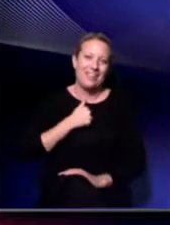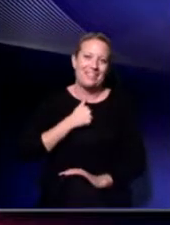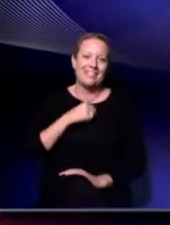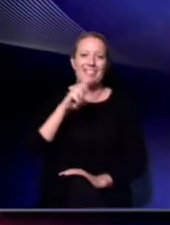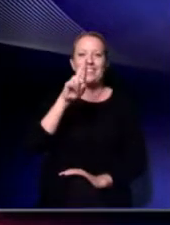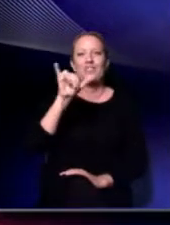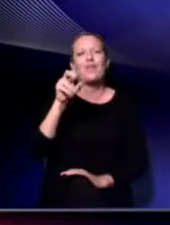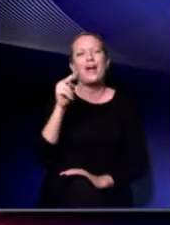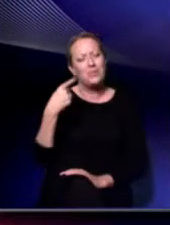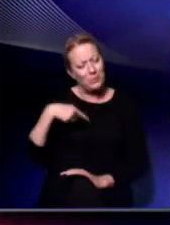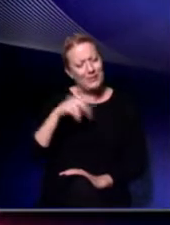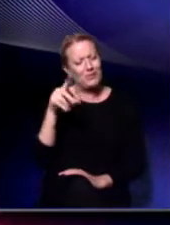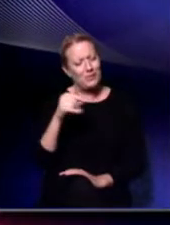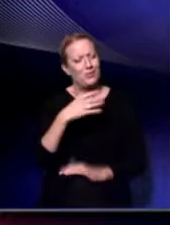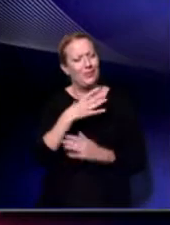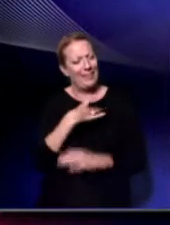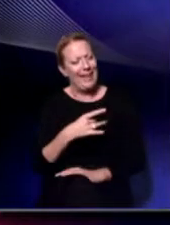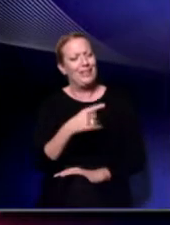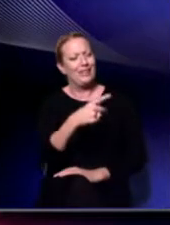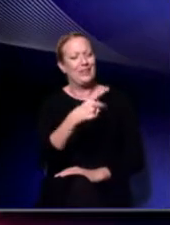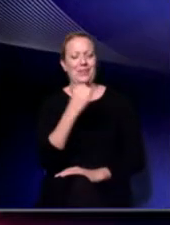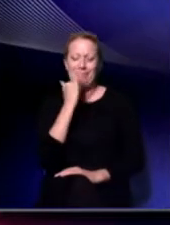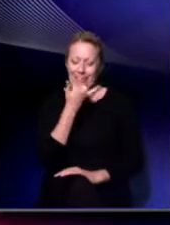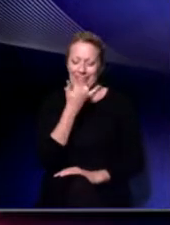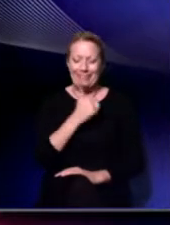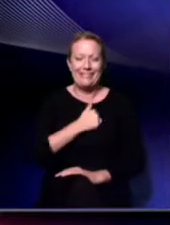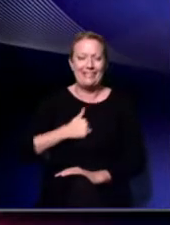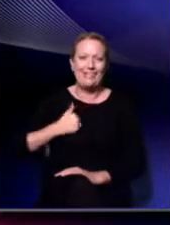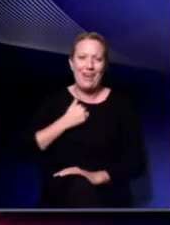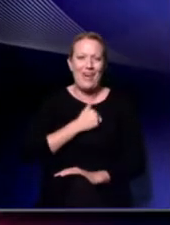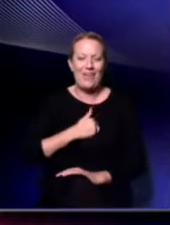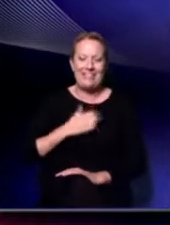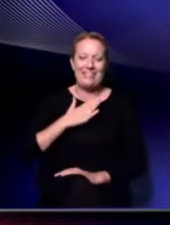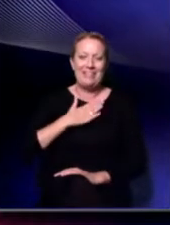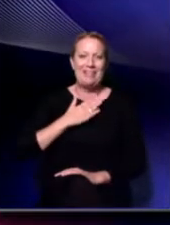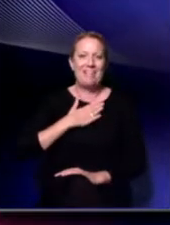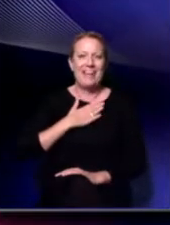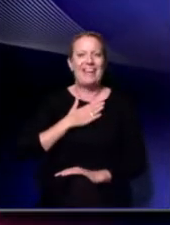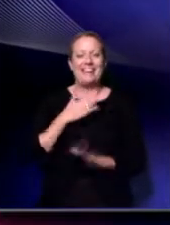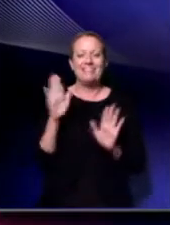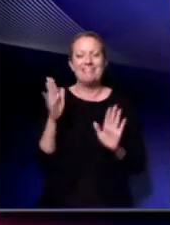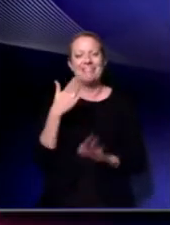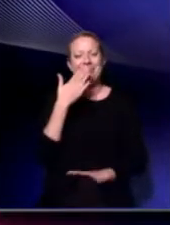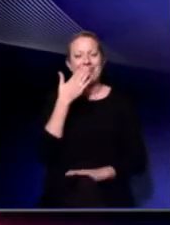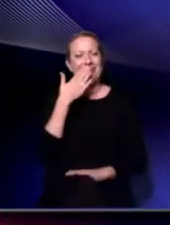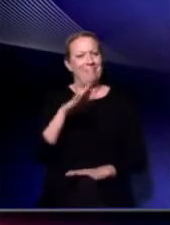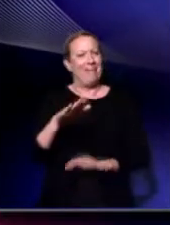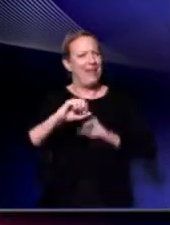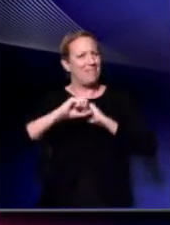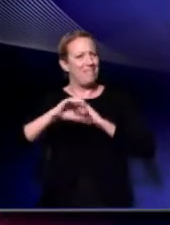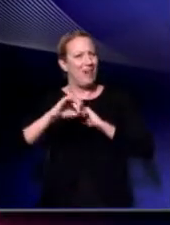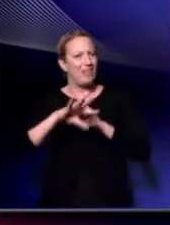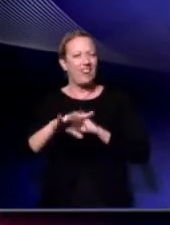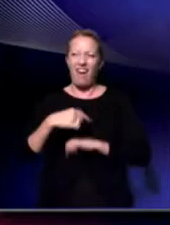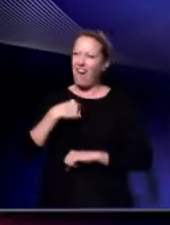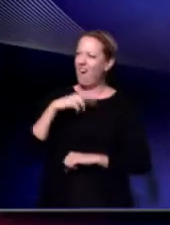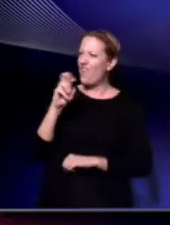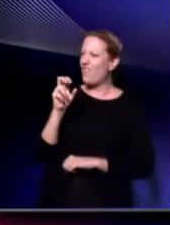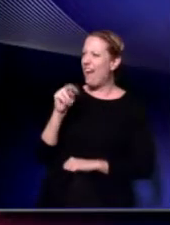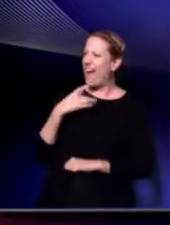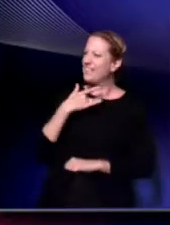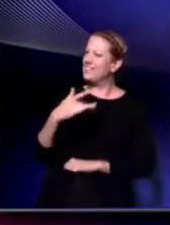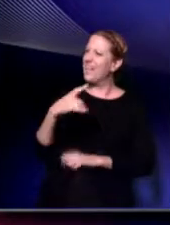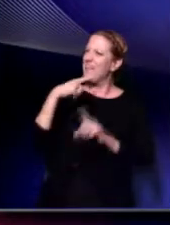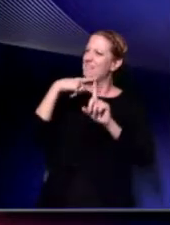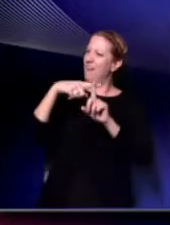Ryan, we like you. That was my mistake. That's bad marketing on my part. I usually bring the positive news too. Yeah, Come I know. on. That's the